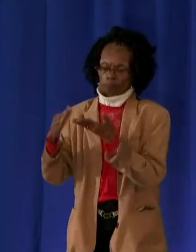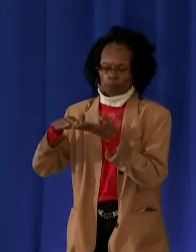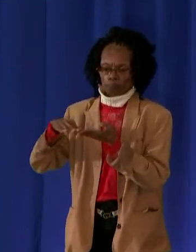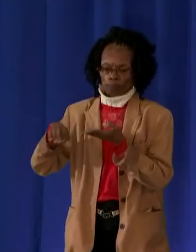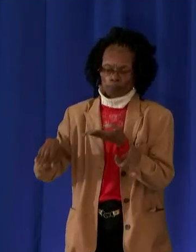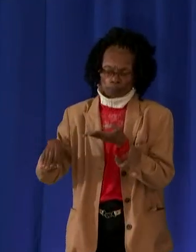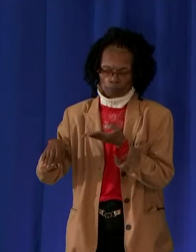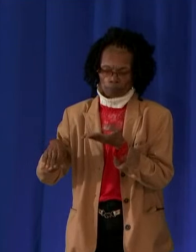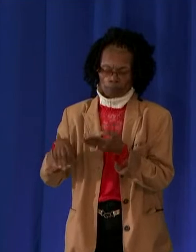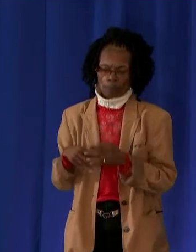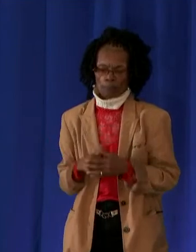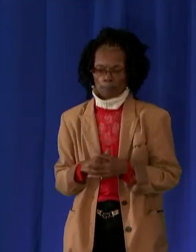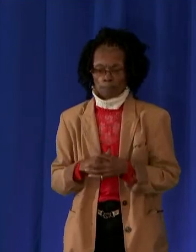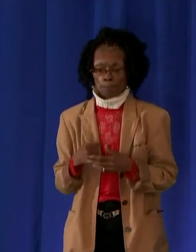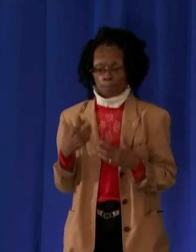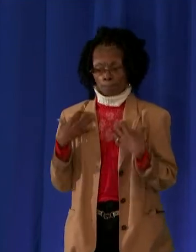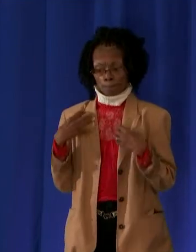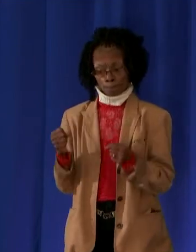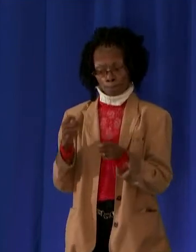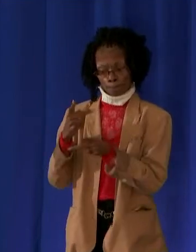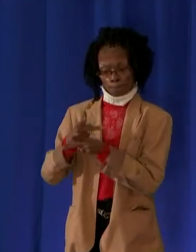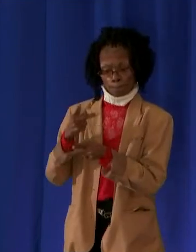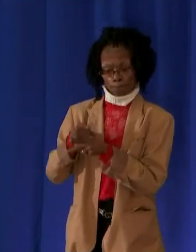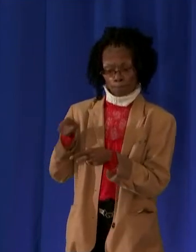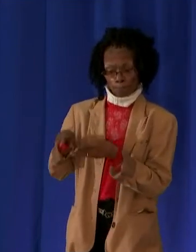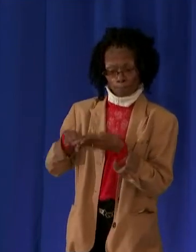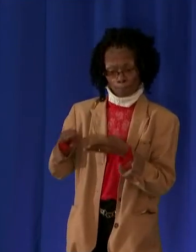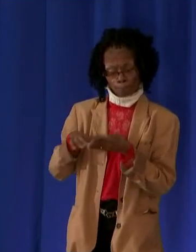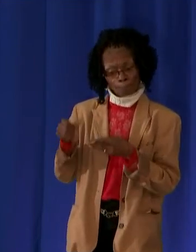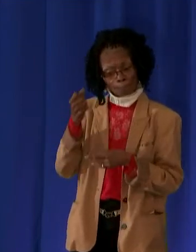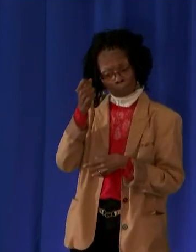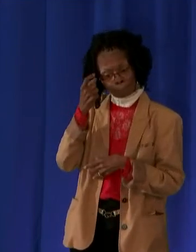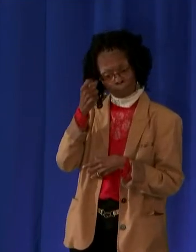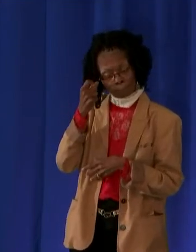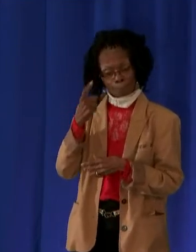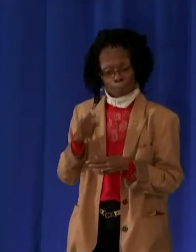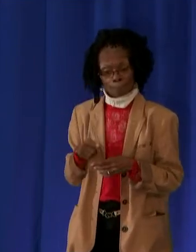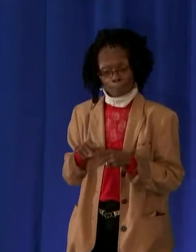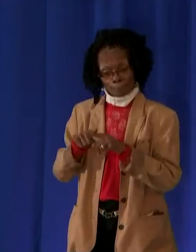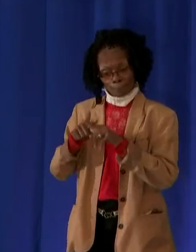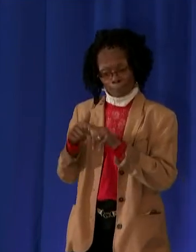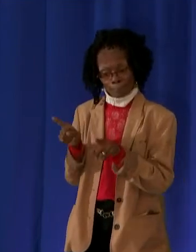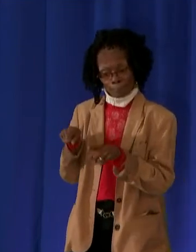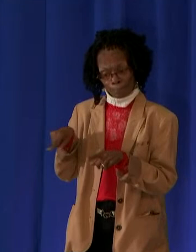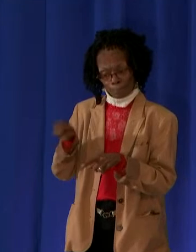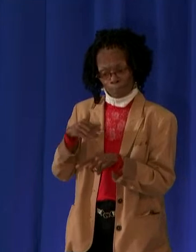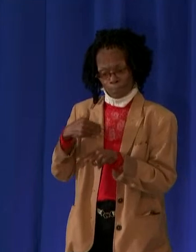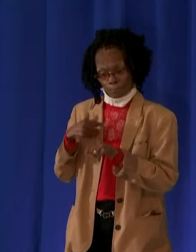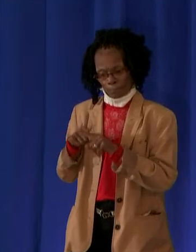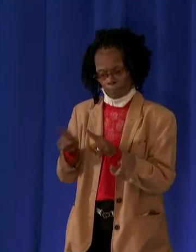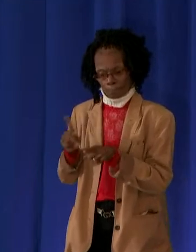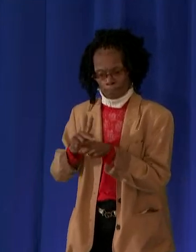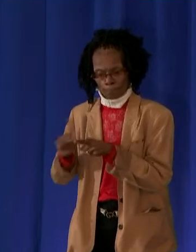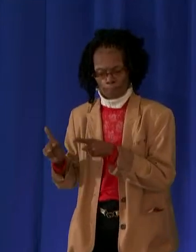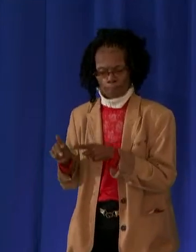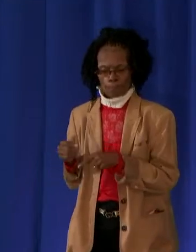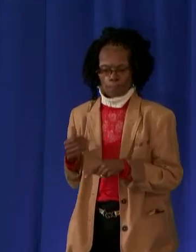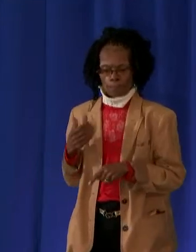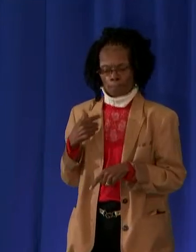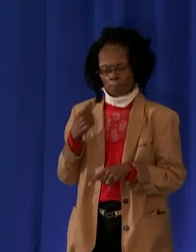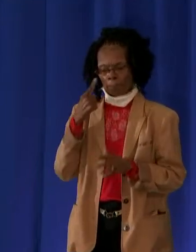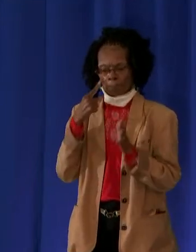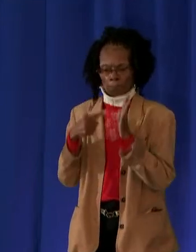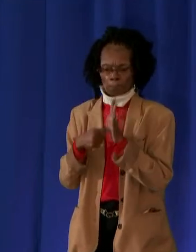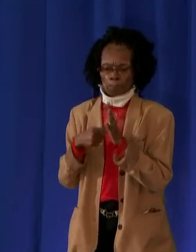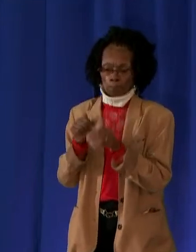number. And healthcare exemptions are also, keep in mind, of employees of a different, inherently different profession than, say, a